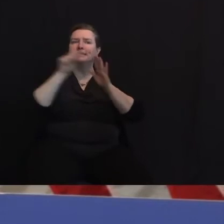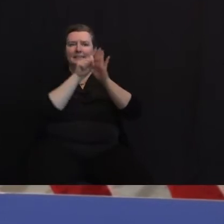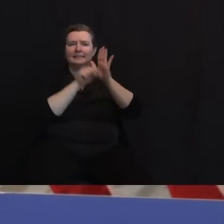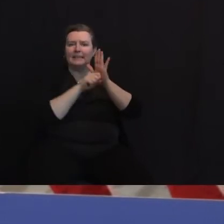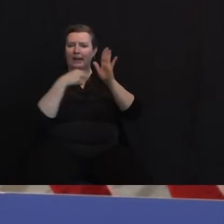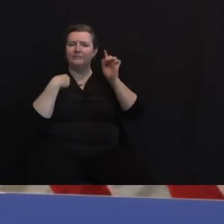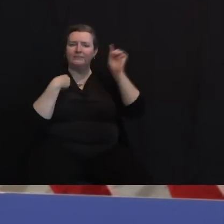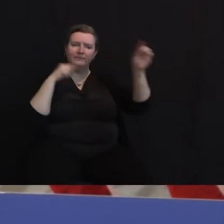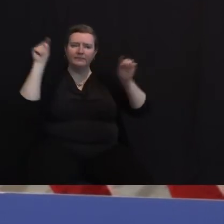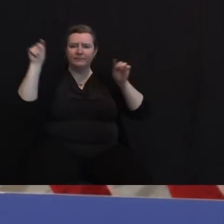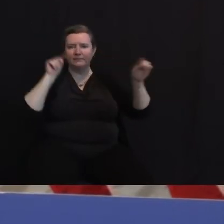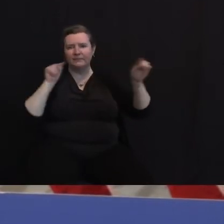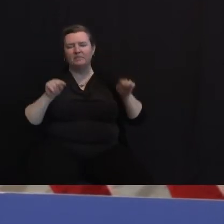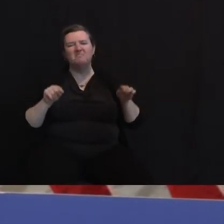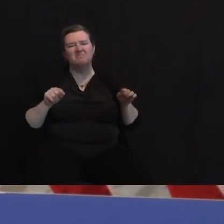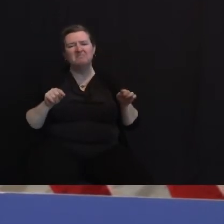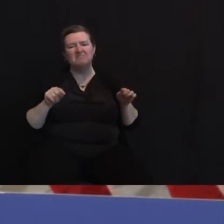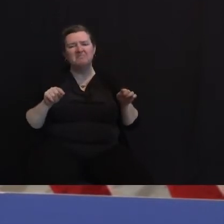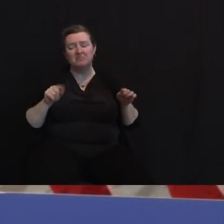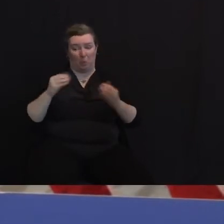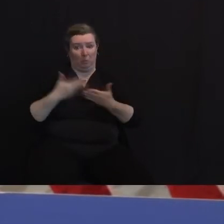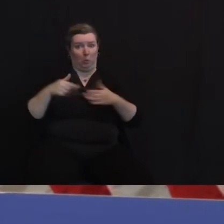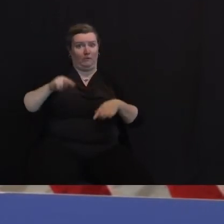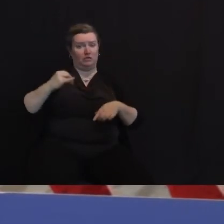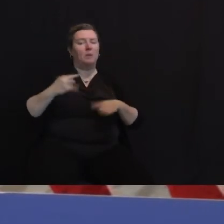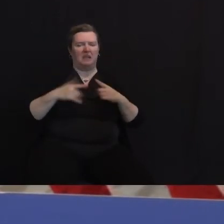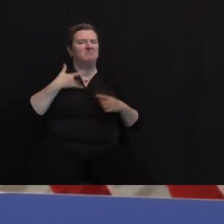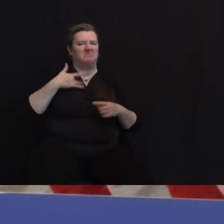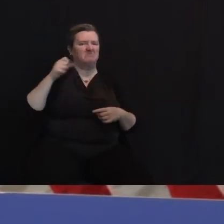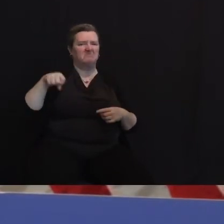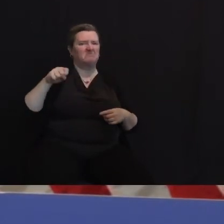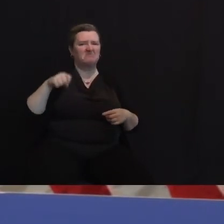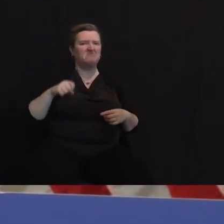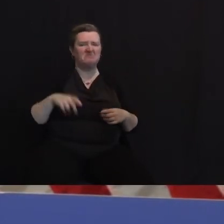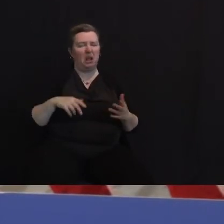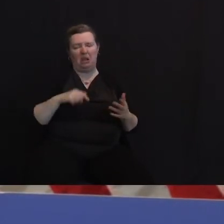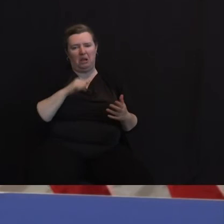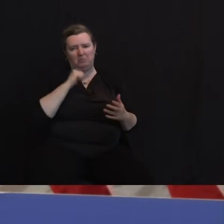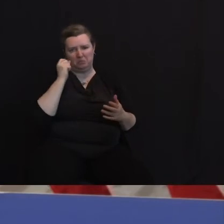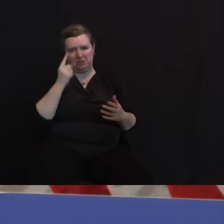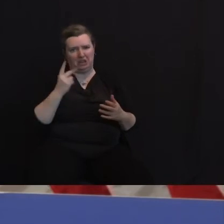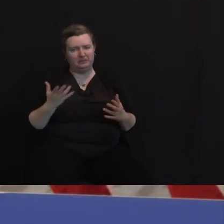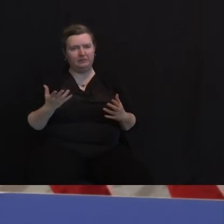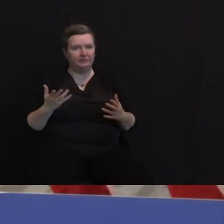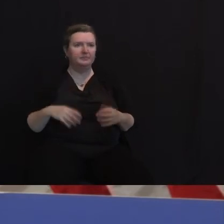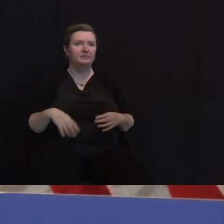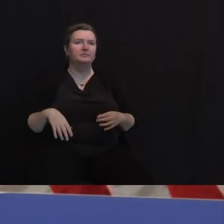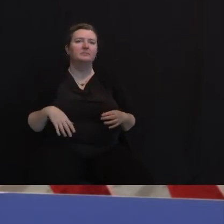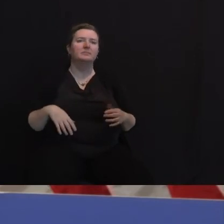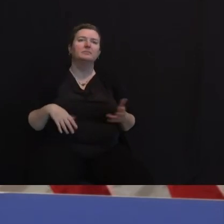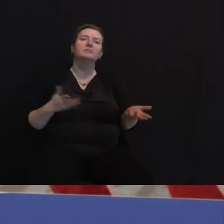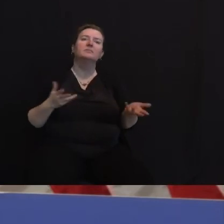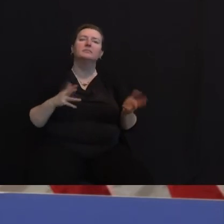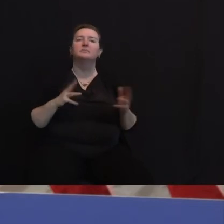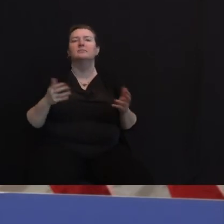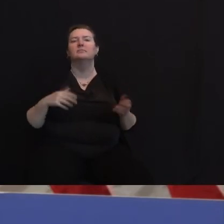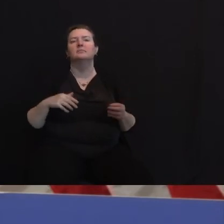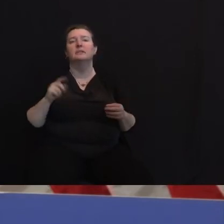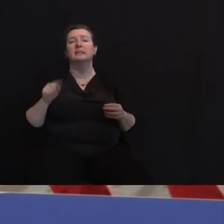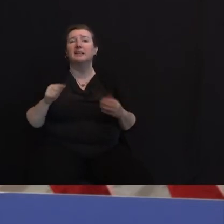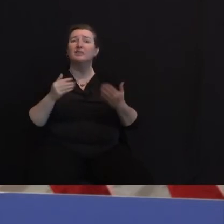numbers of regular cases, if you will, it's just a handful. The data that's been reported is that these variants